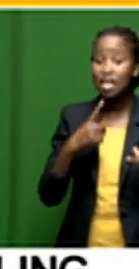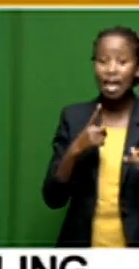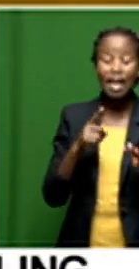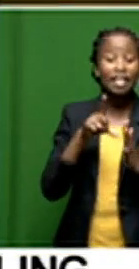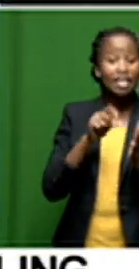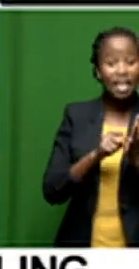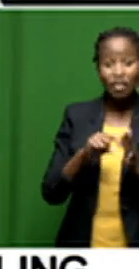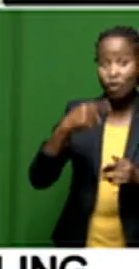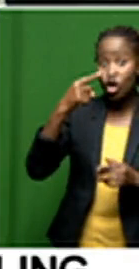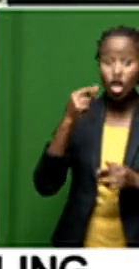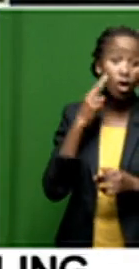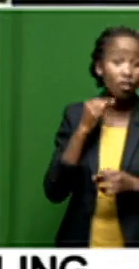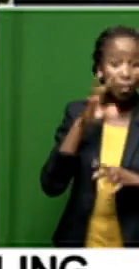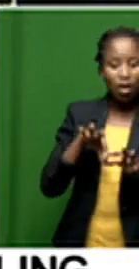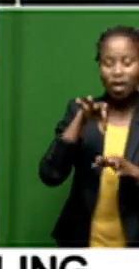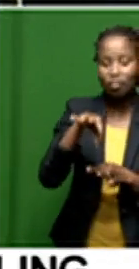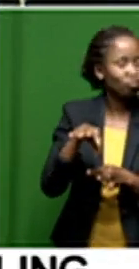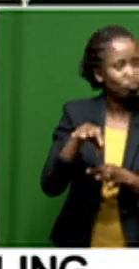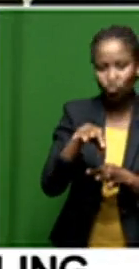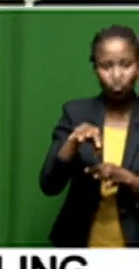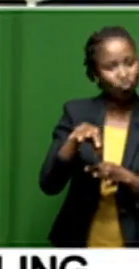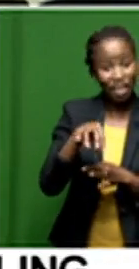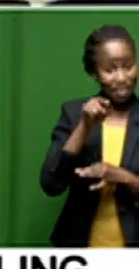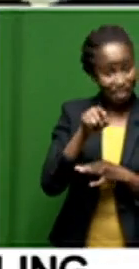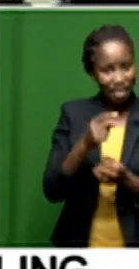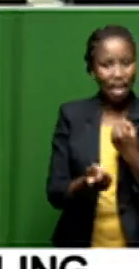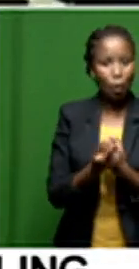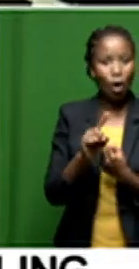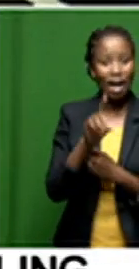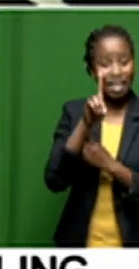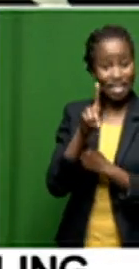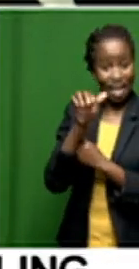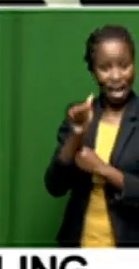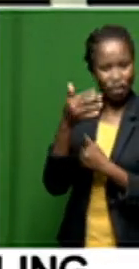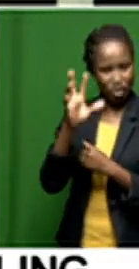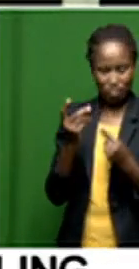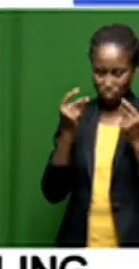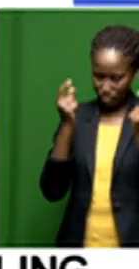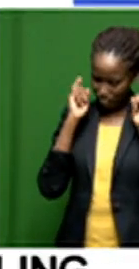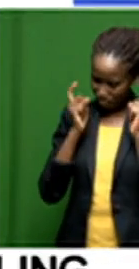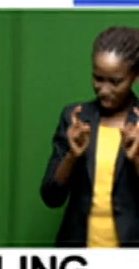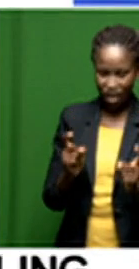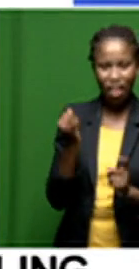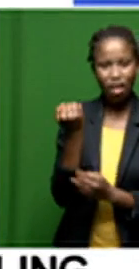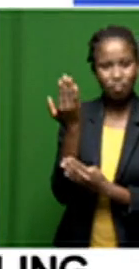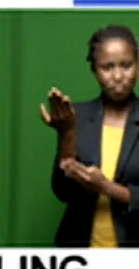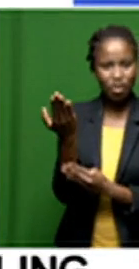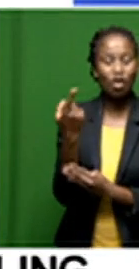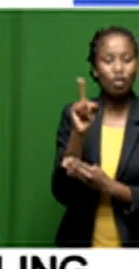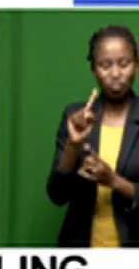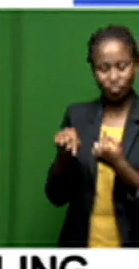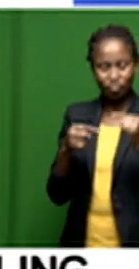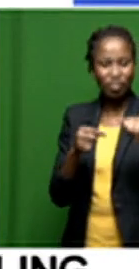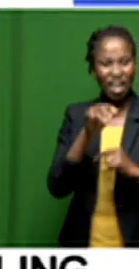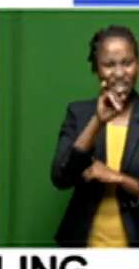November elections. Now, this comes after the Democratic Alliance filed an urgent legal application against the